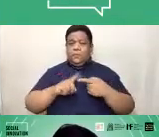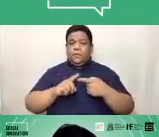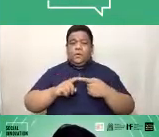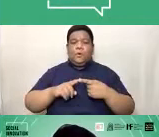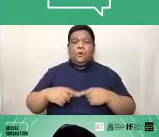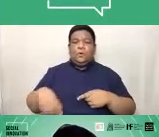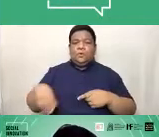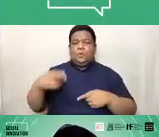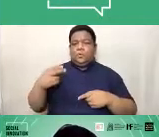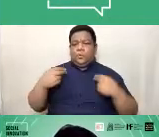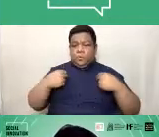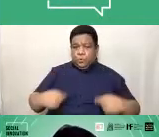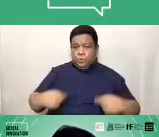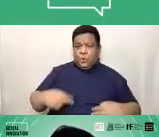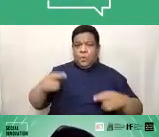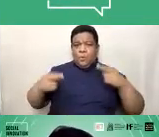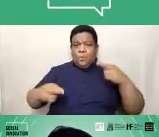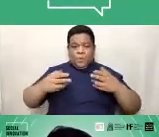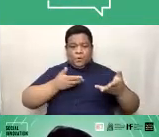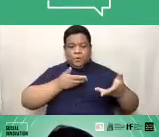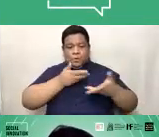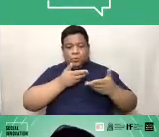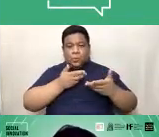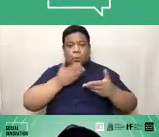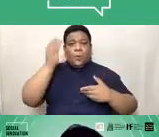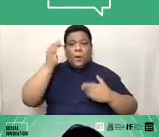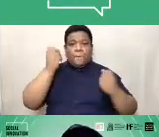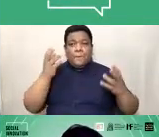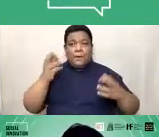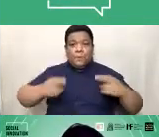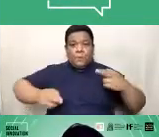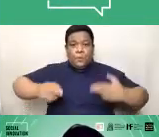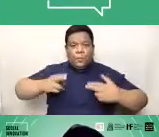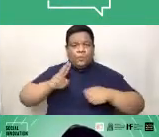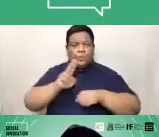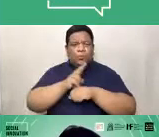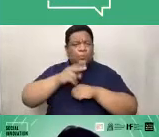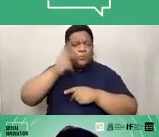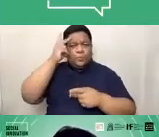human-robot interaction, because there are many robots that are in use today that are primarily for assistance.